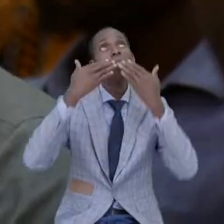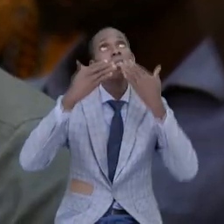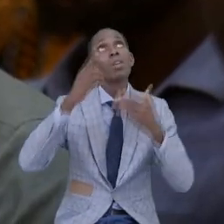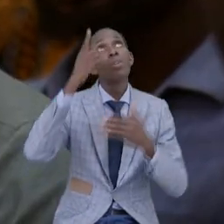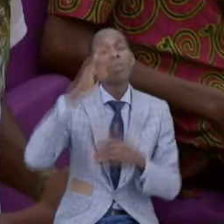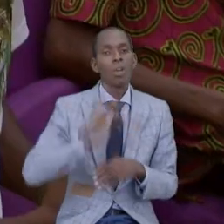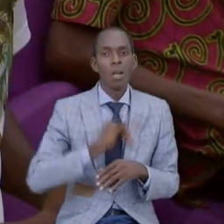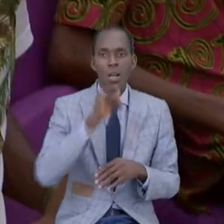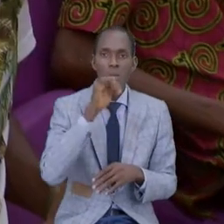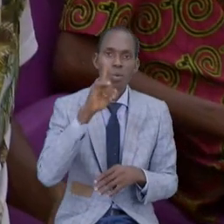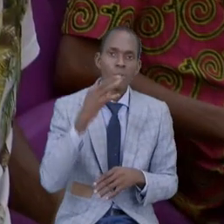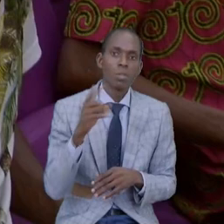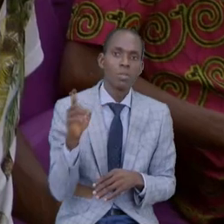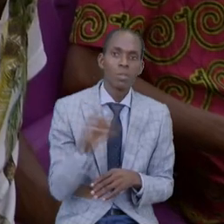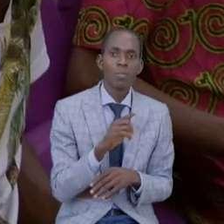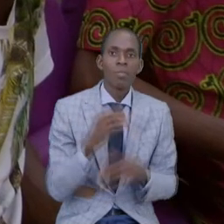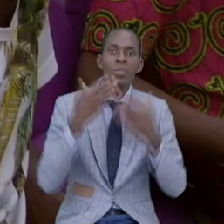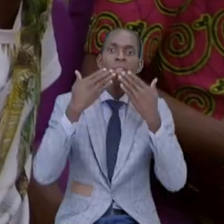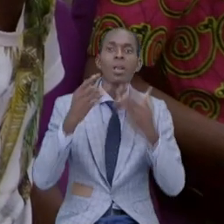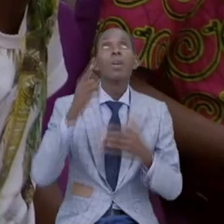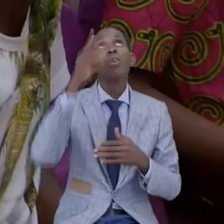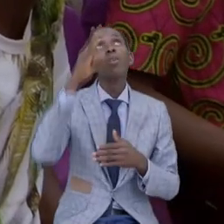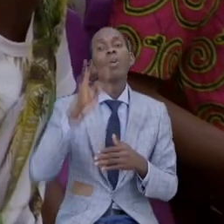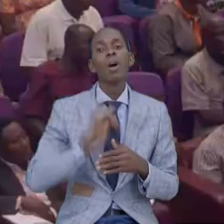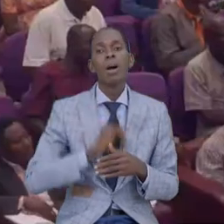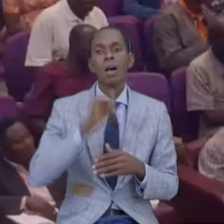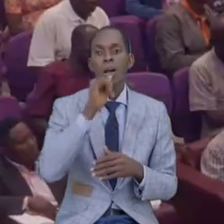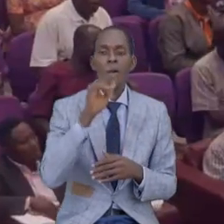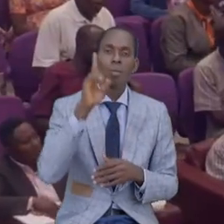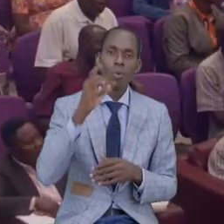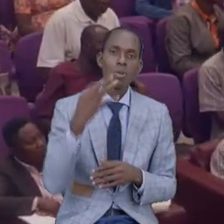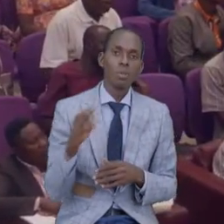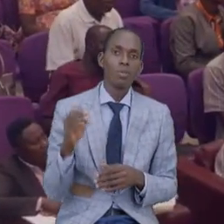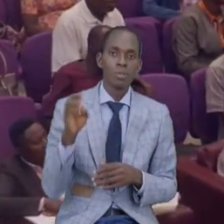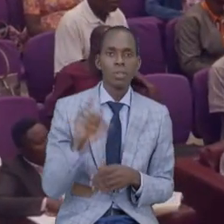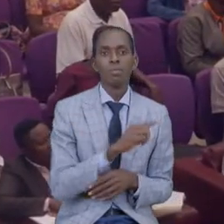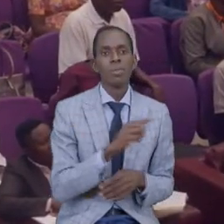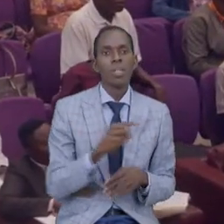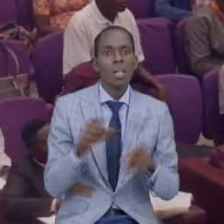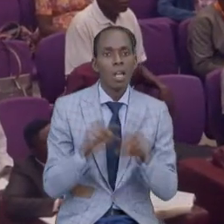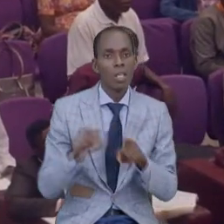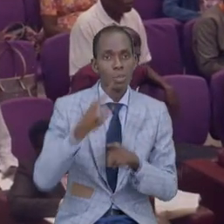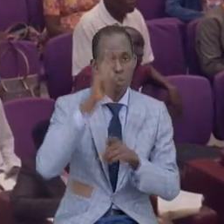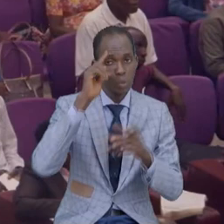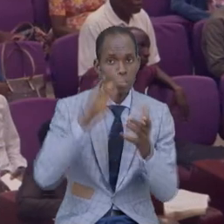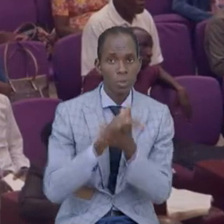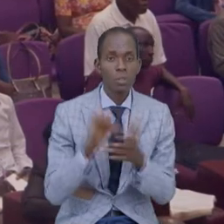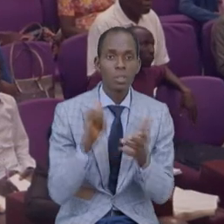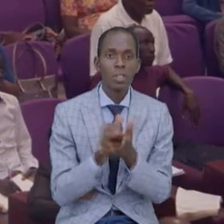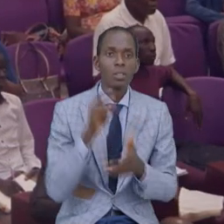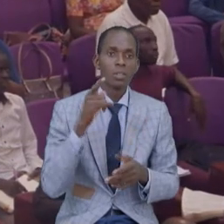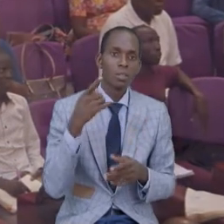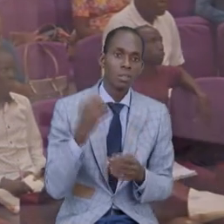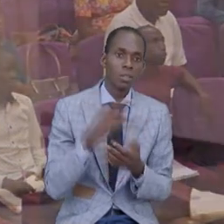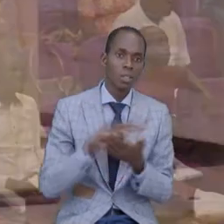them. I say, thank God, I'm one of them. As you believe, that righteousness